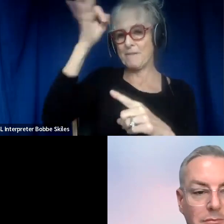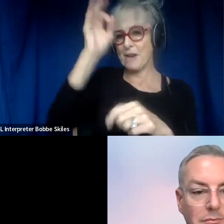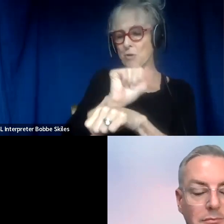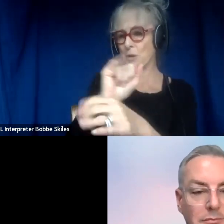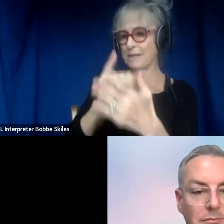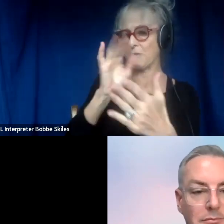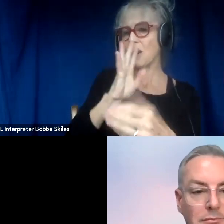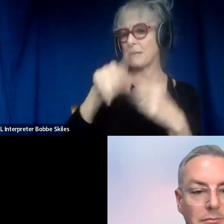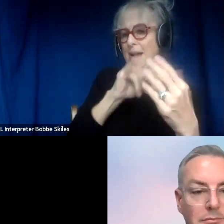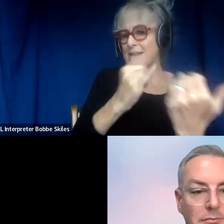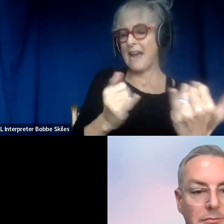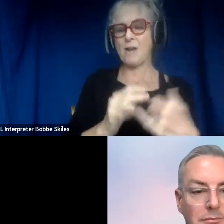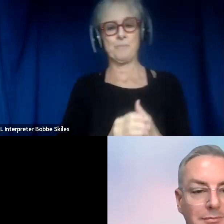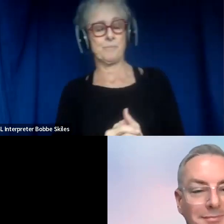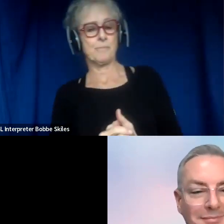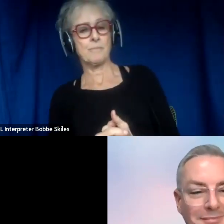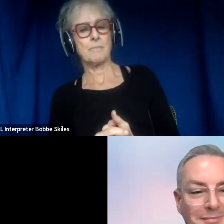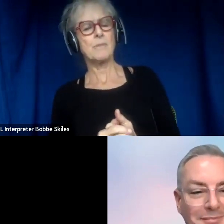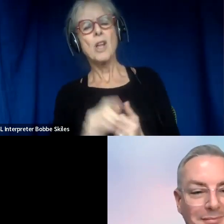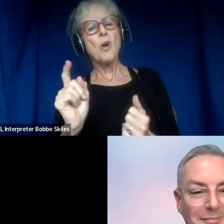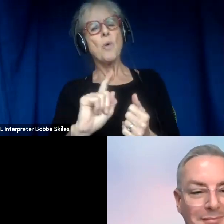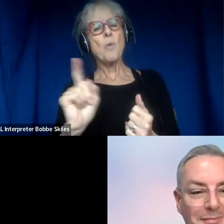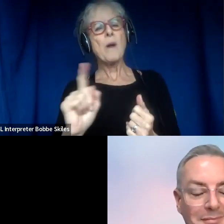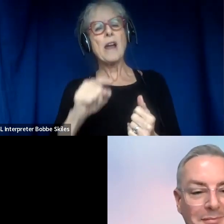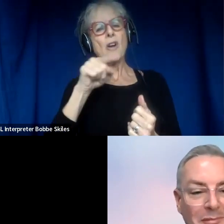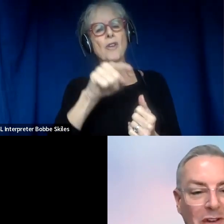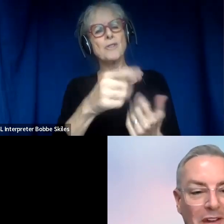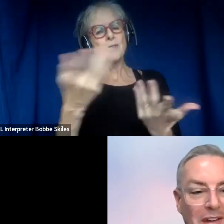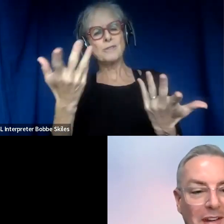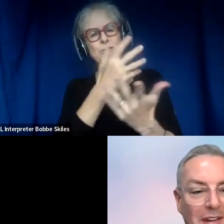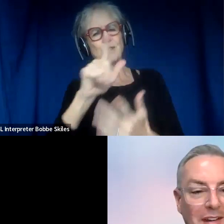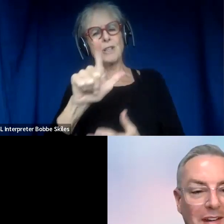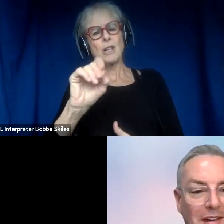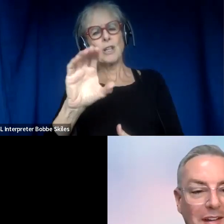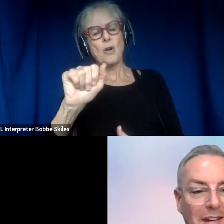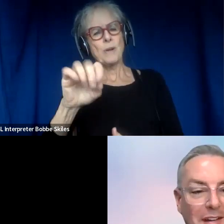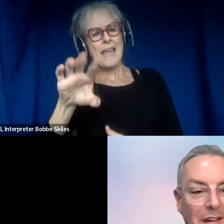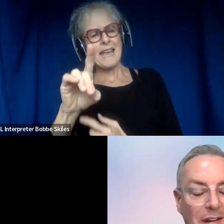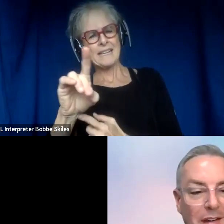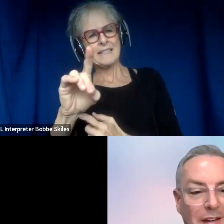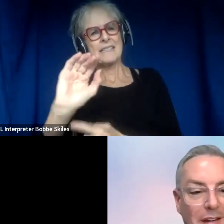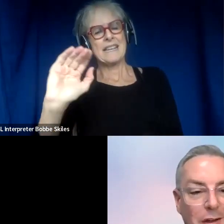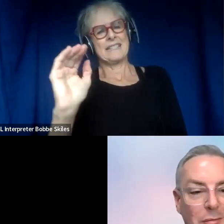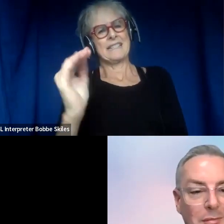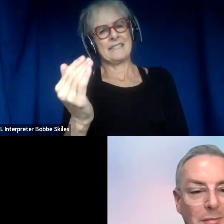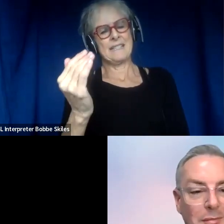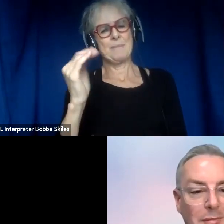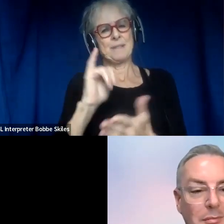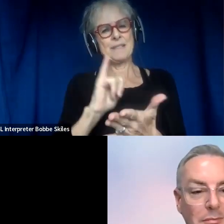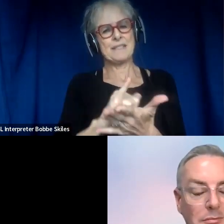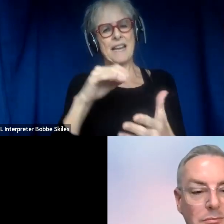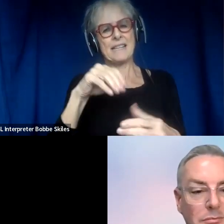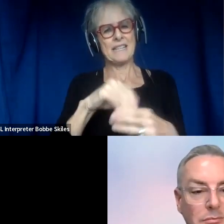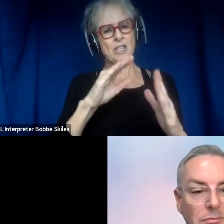and where are you physically located? It seems to me that particularly in